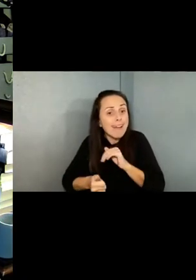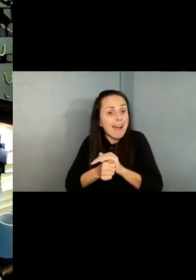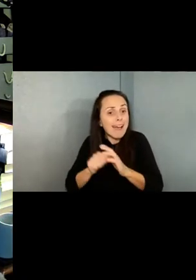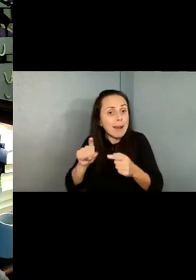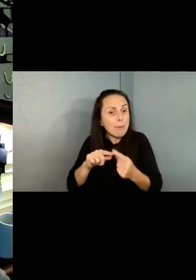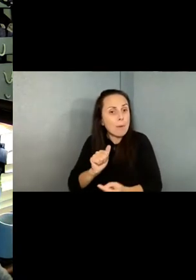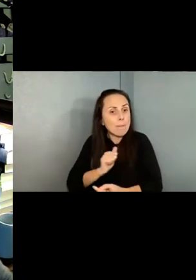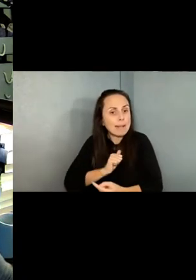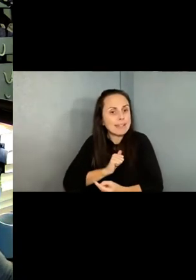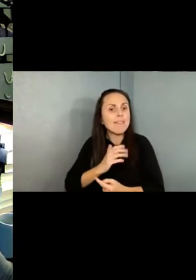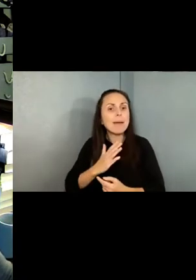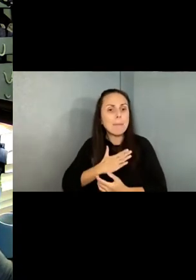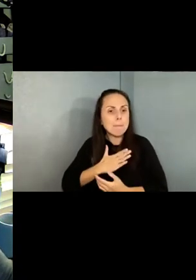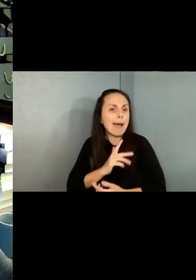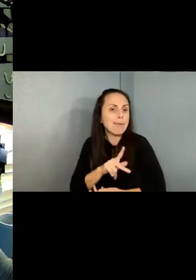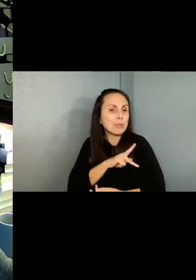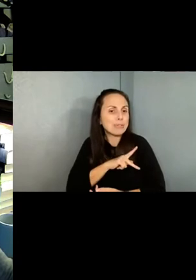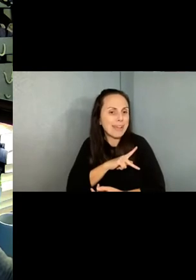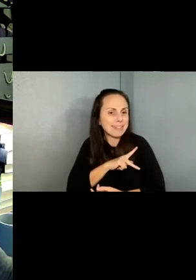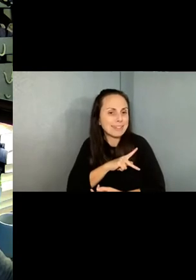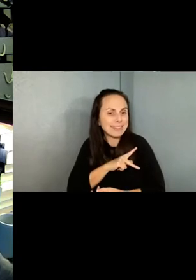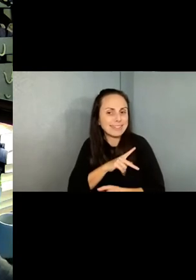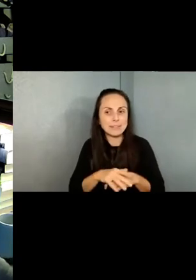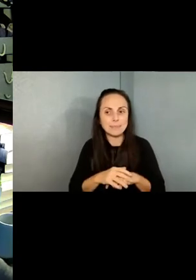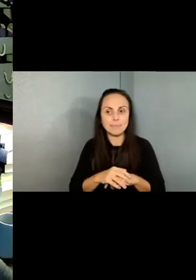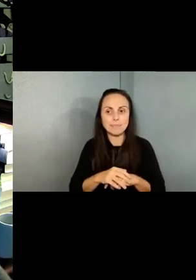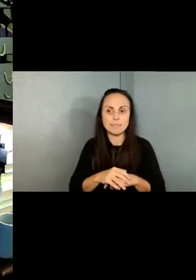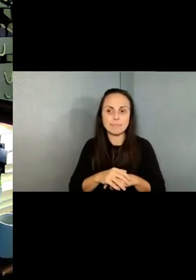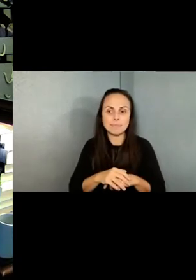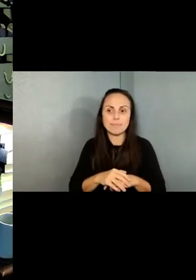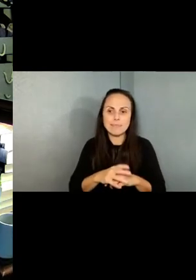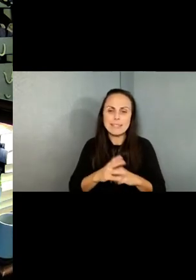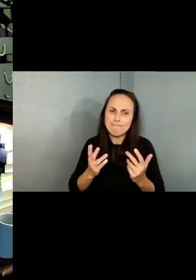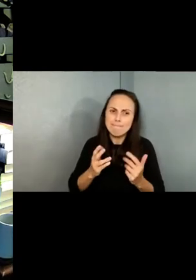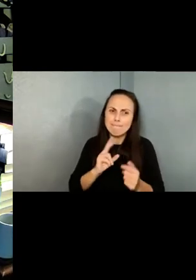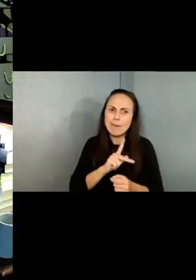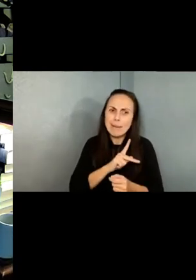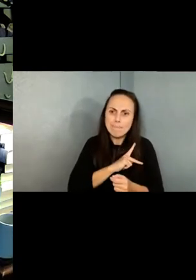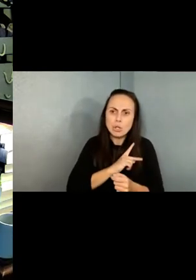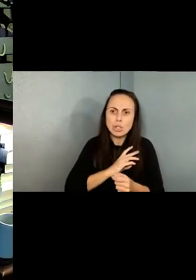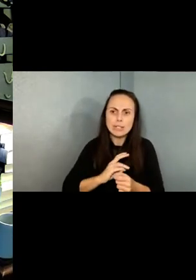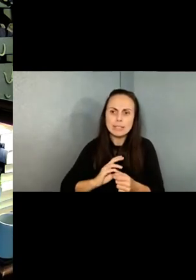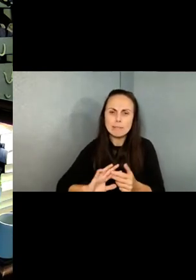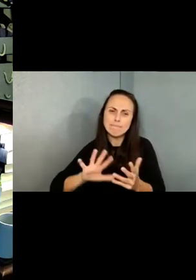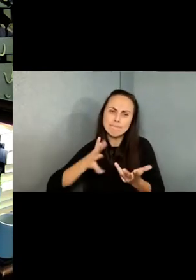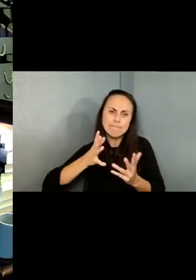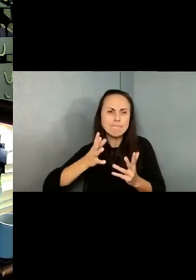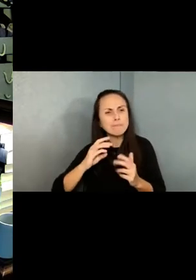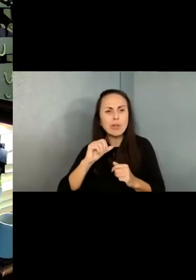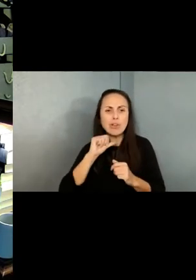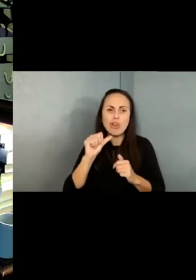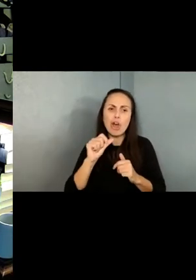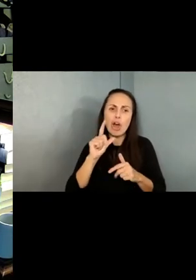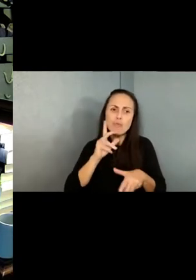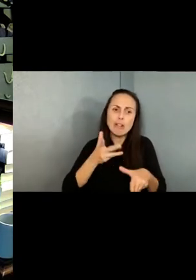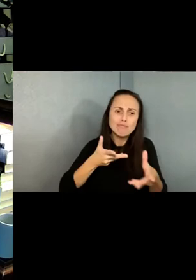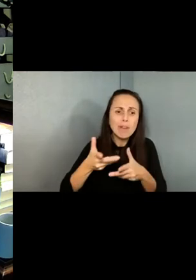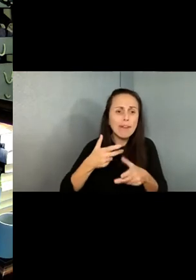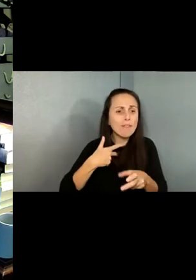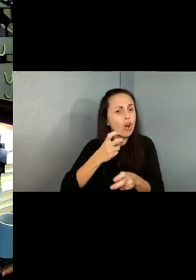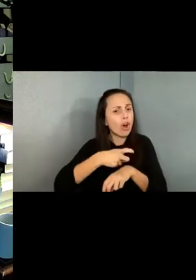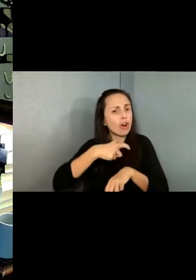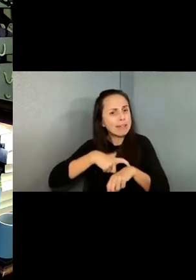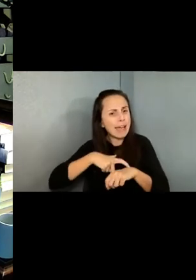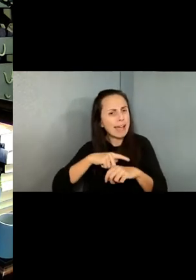my root personality, which has a notable lack of gravitas. I have a hard time taking